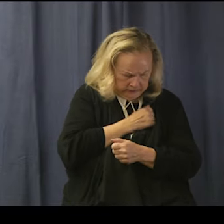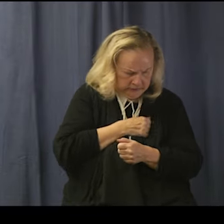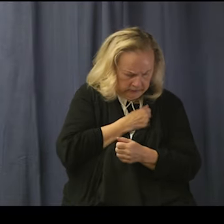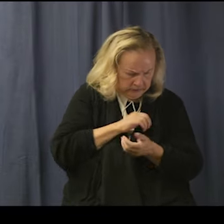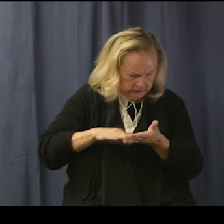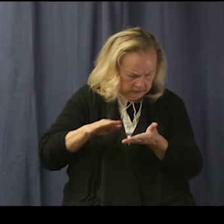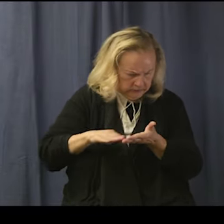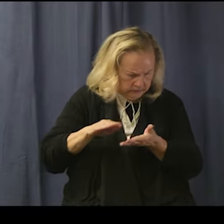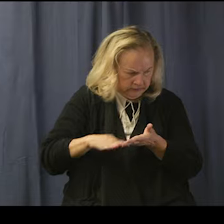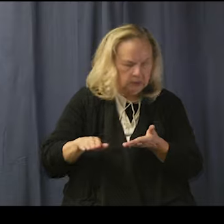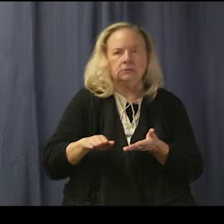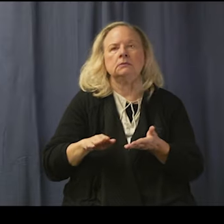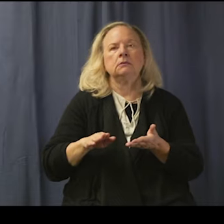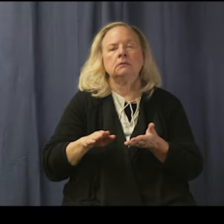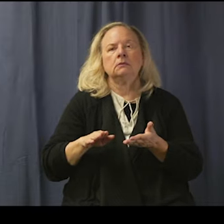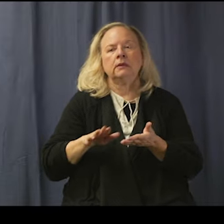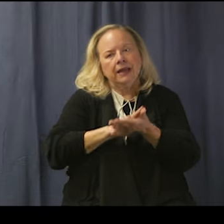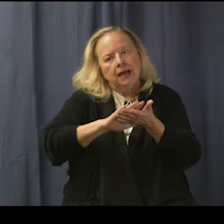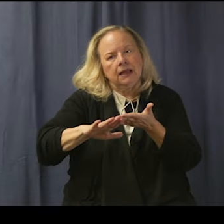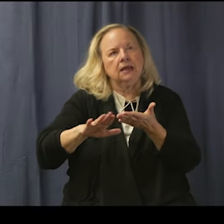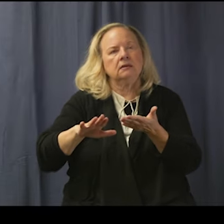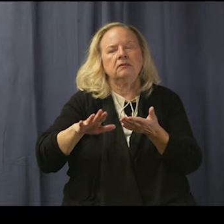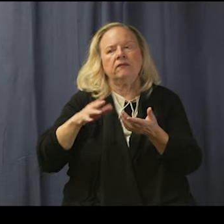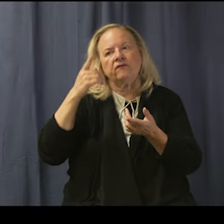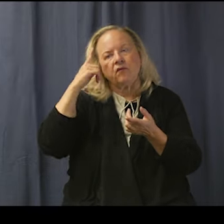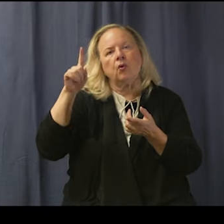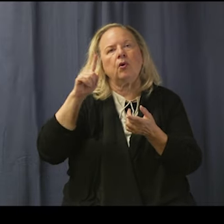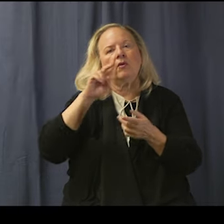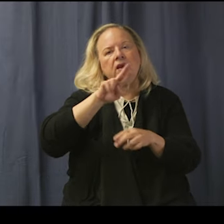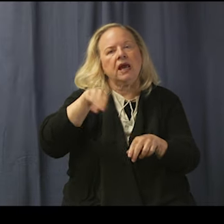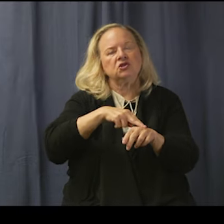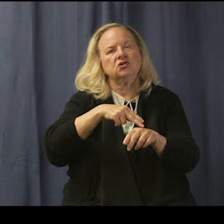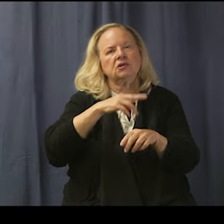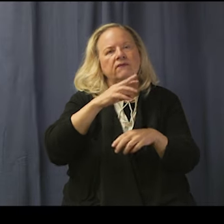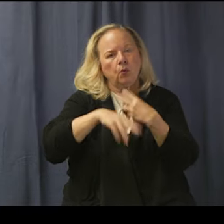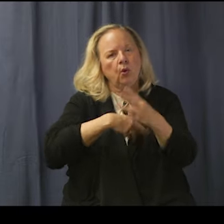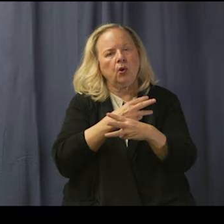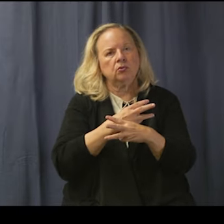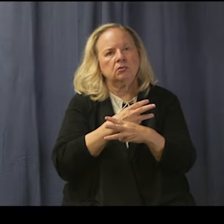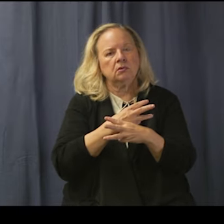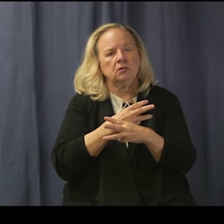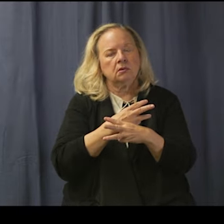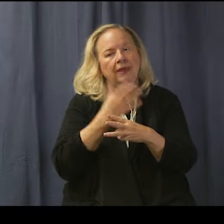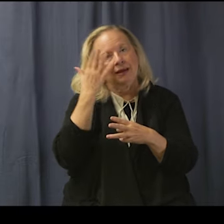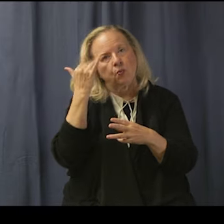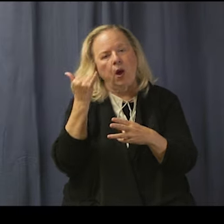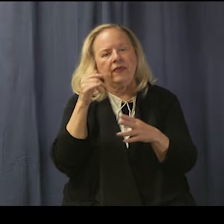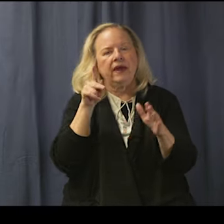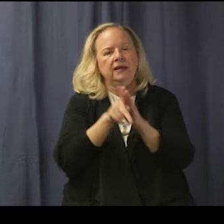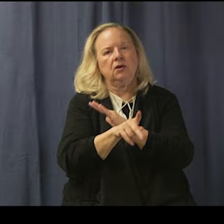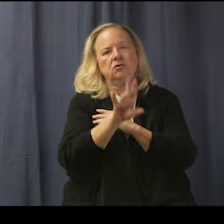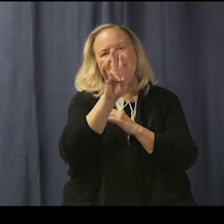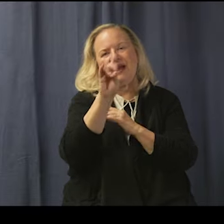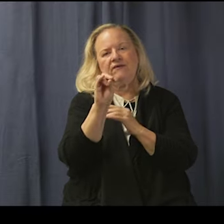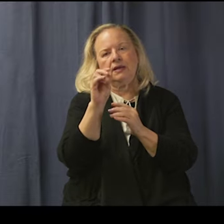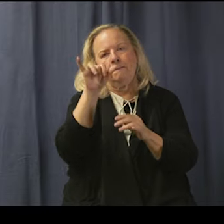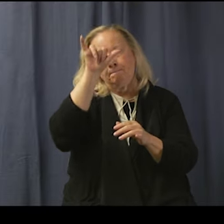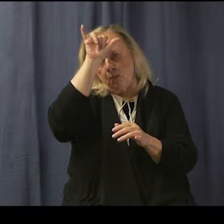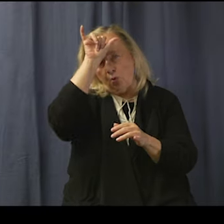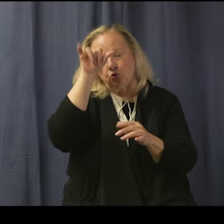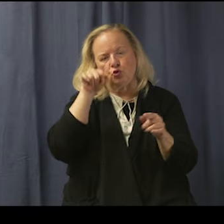Sukkot, they could make atonement for the nations of the world. That's why they would kill 70 bulls